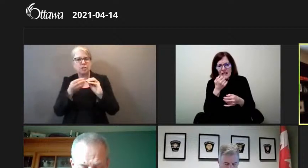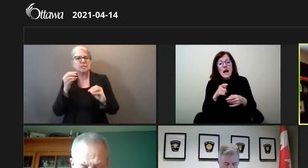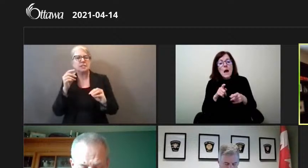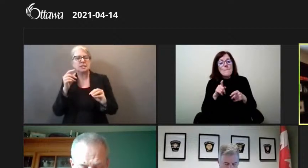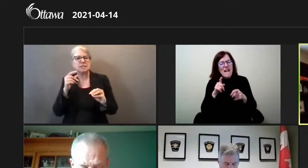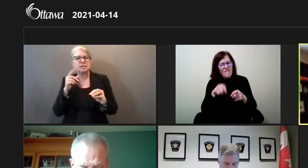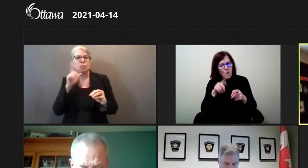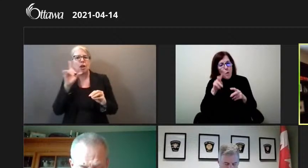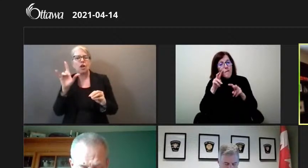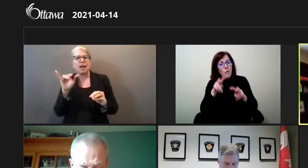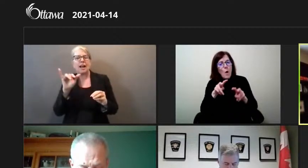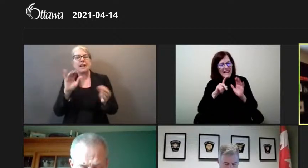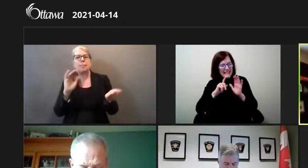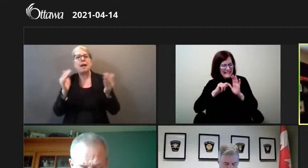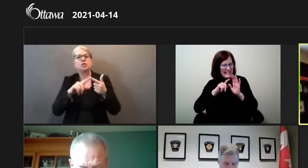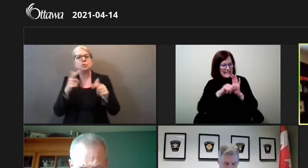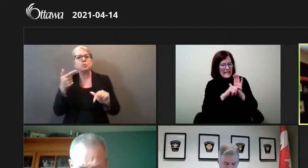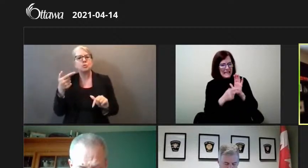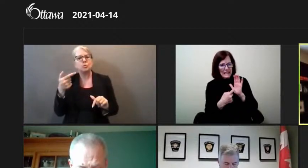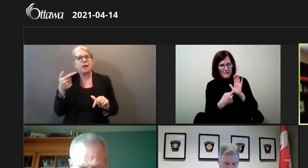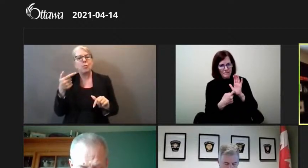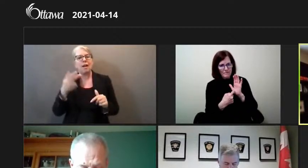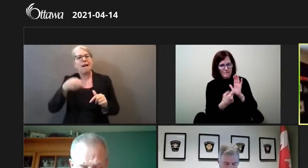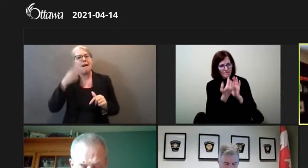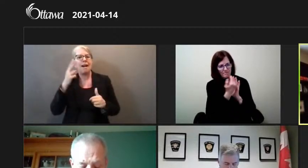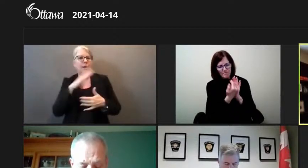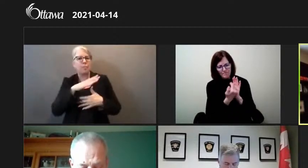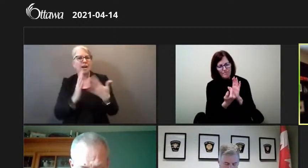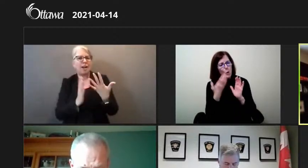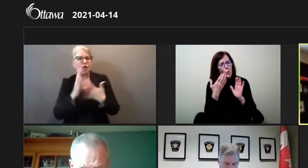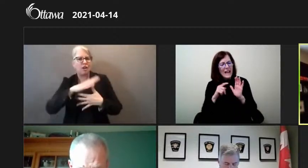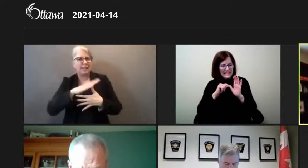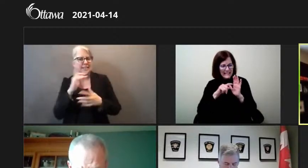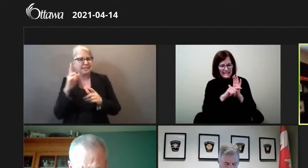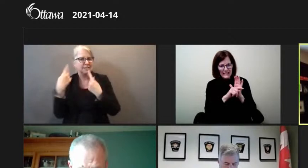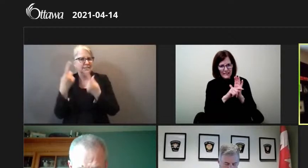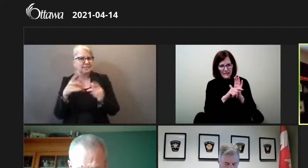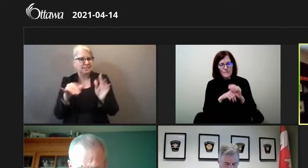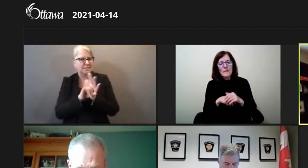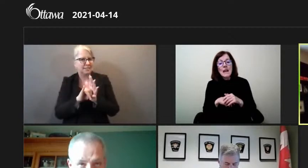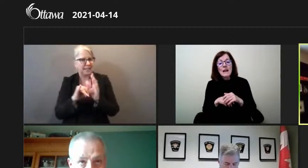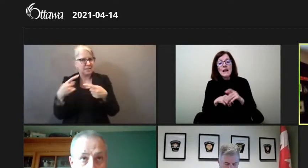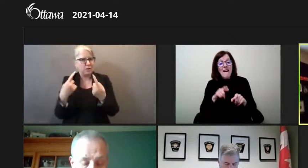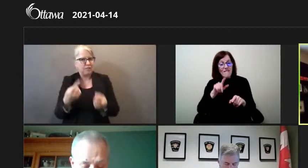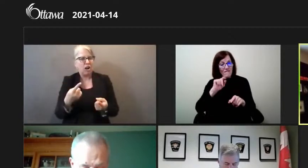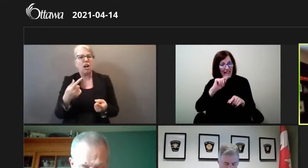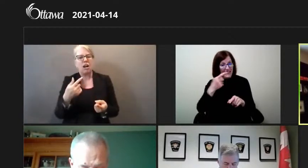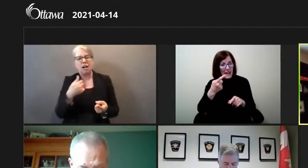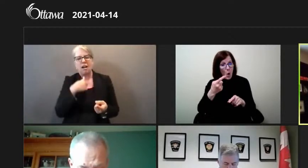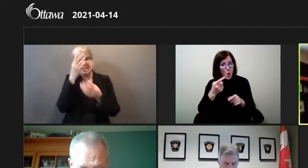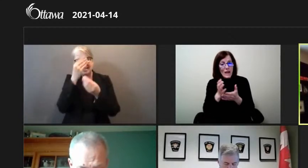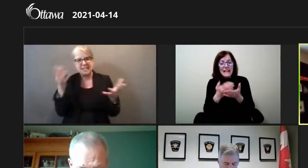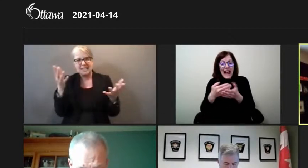to the 21 high priority neighborhoods that have been identified to date. As I've indicated, we've been wanting